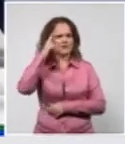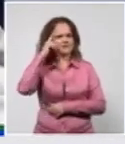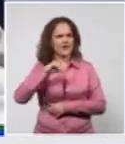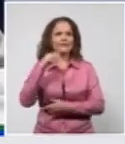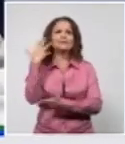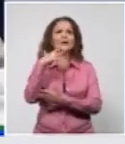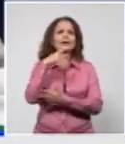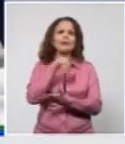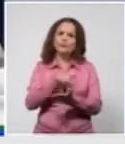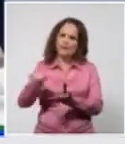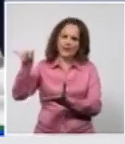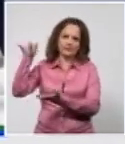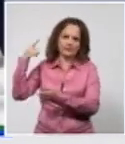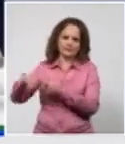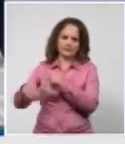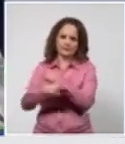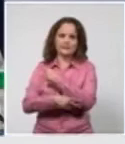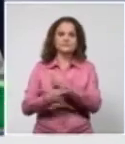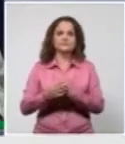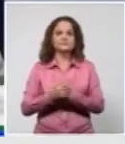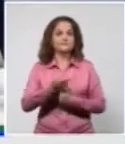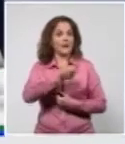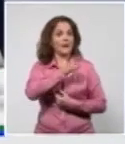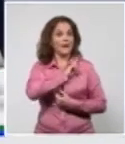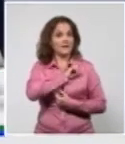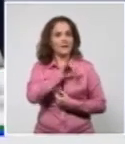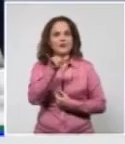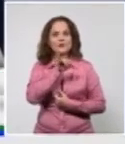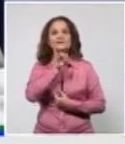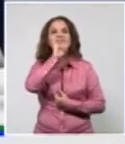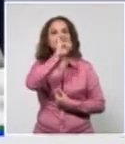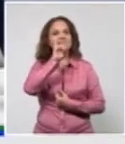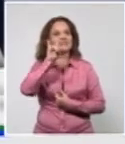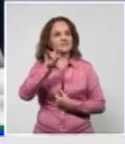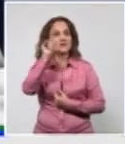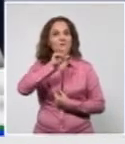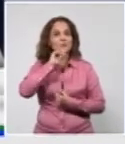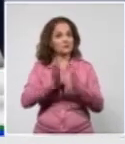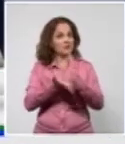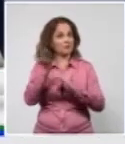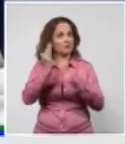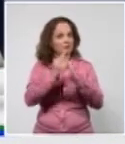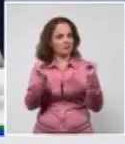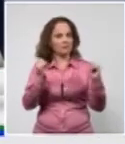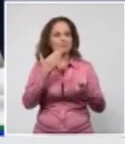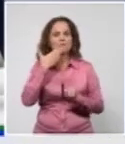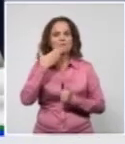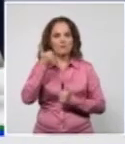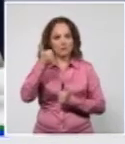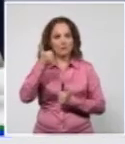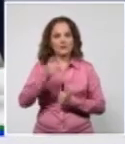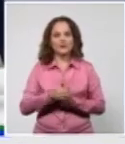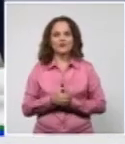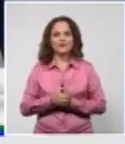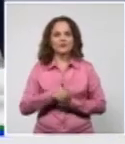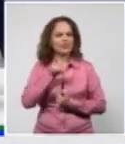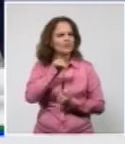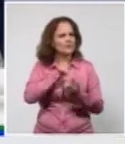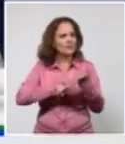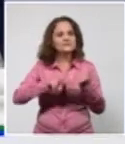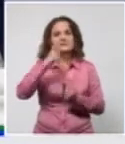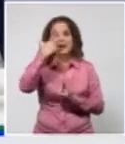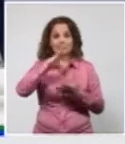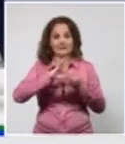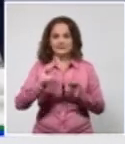positive indicator concerning discharged-diagnosed cases ratio. The 79 patients discharged